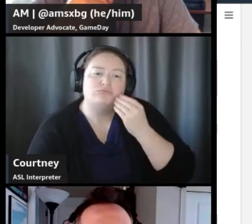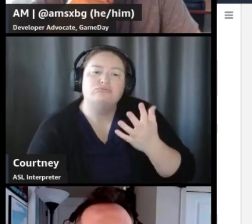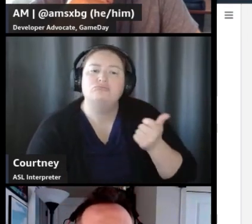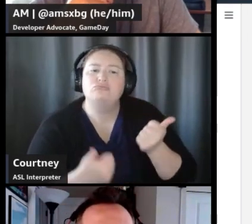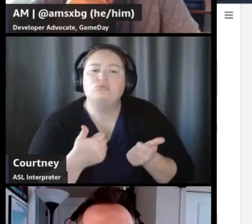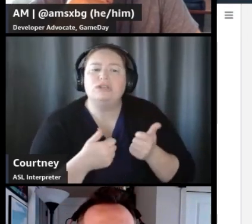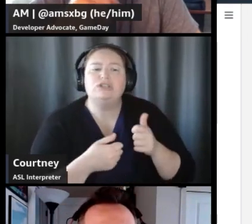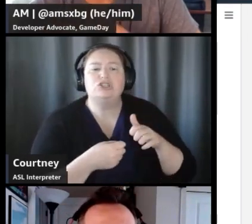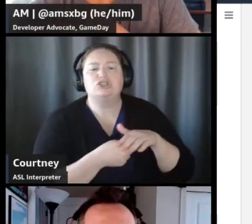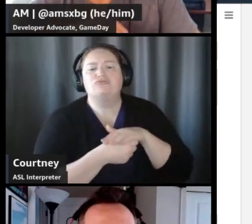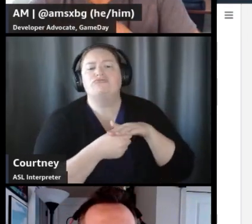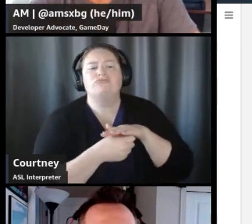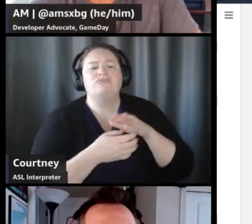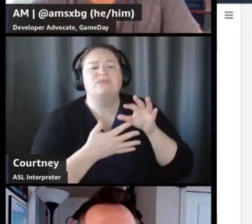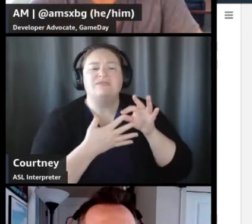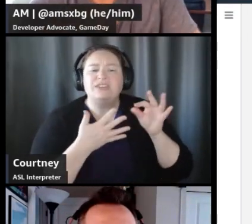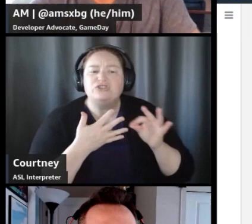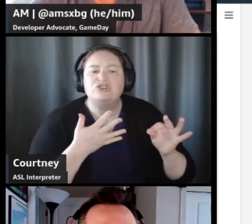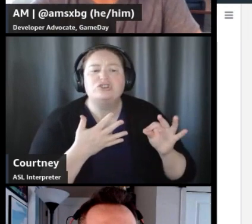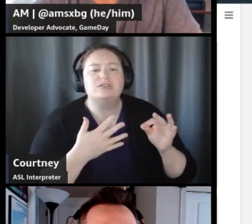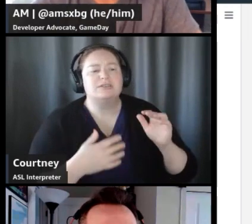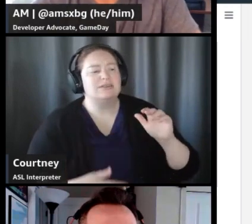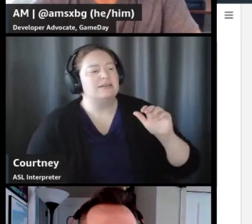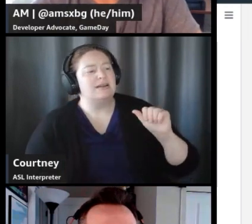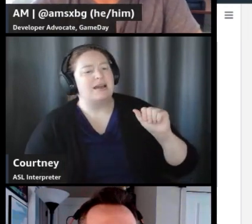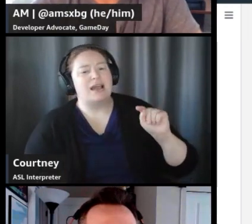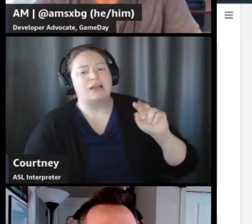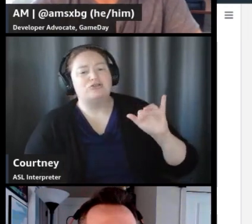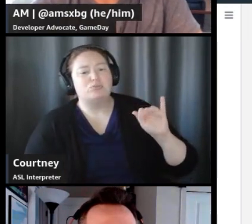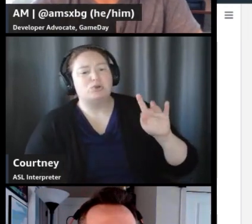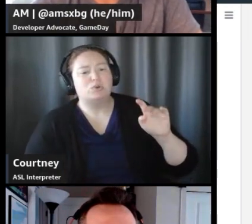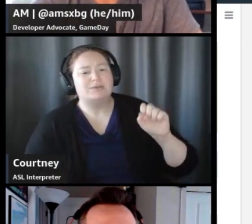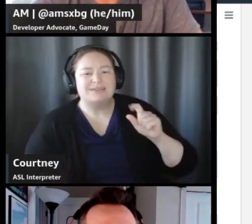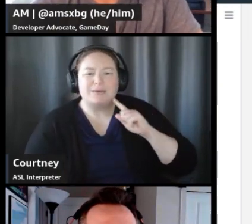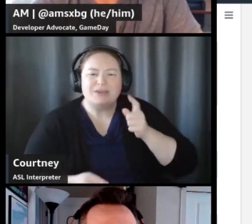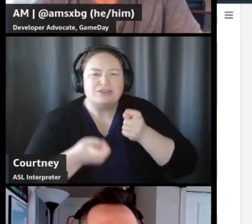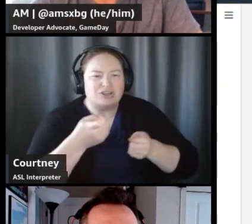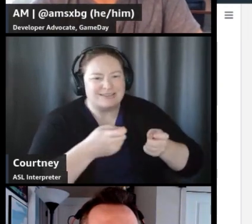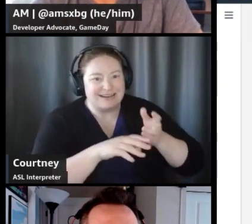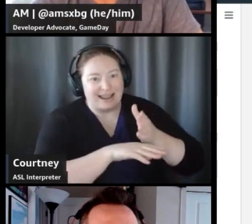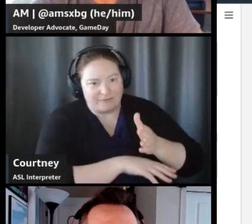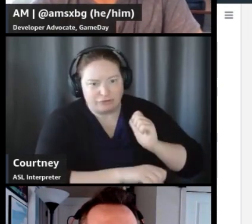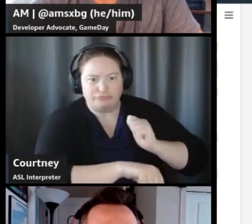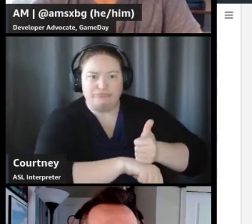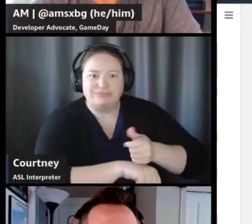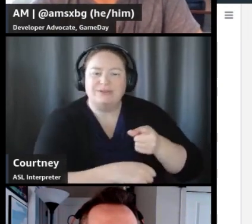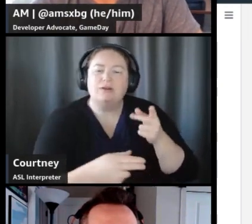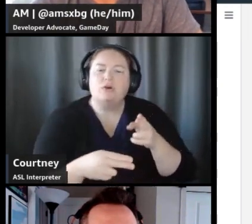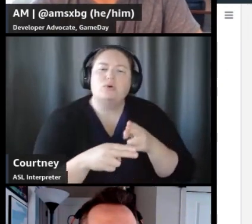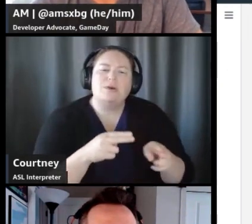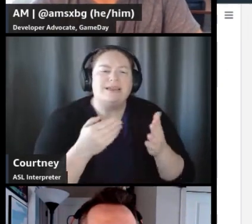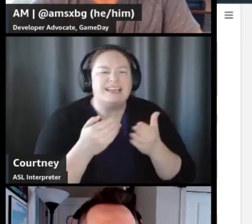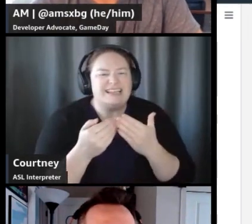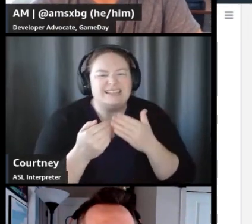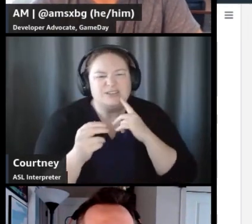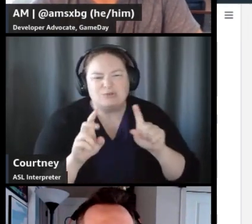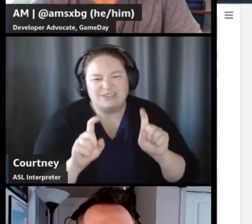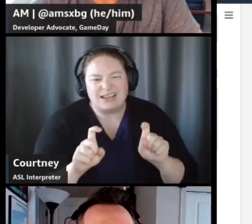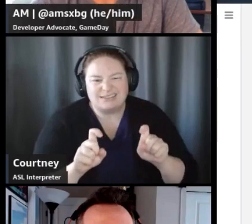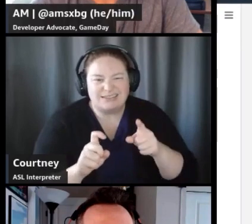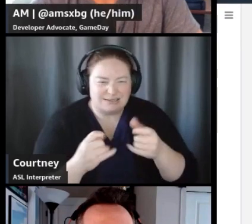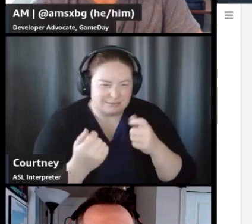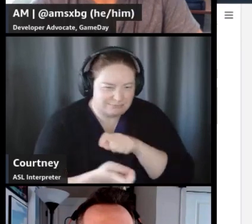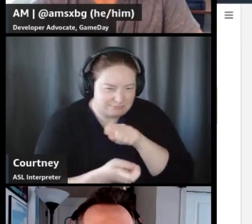all attributes can be edited after the creation of the domain. So this is a very quick and easy way to test out this particular feature